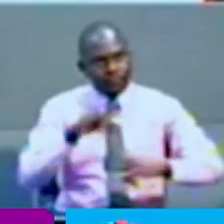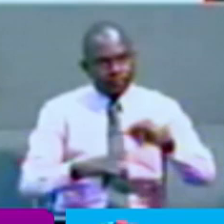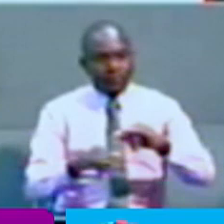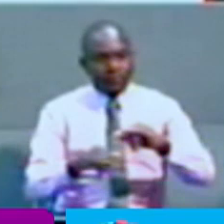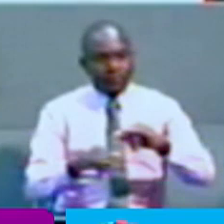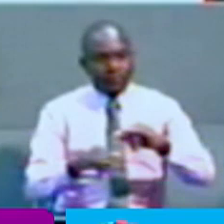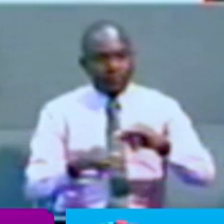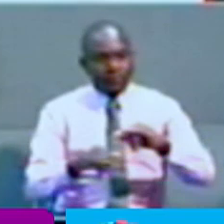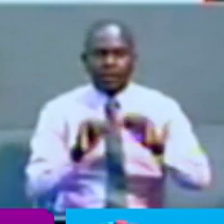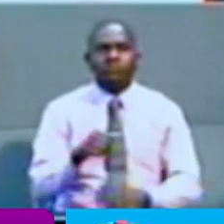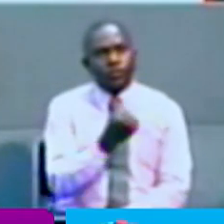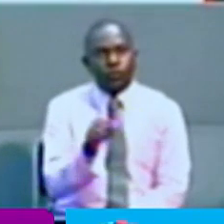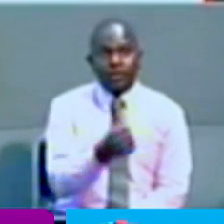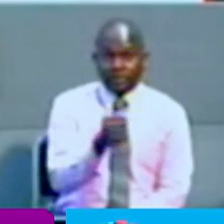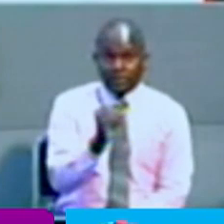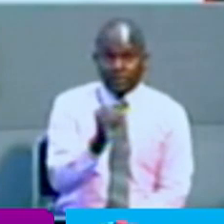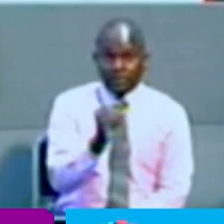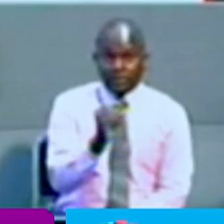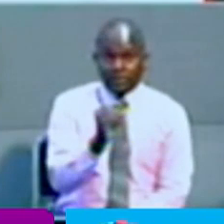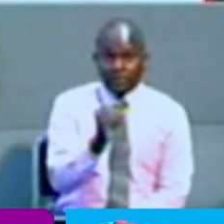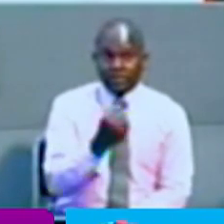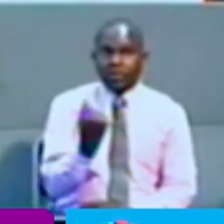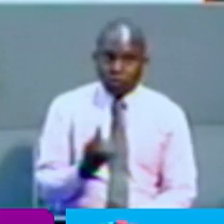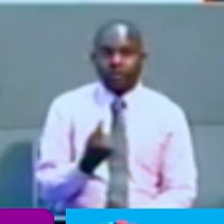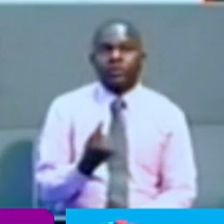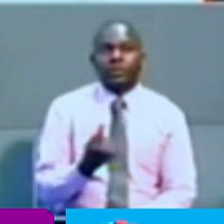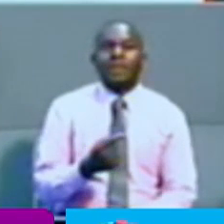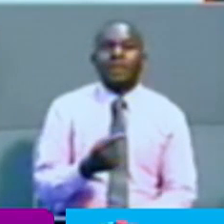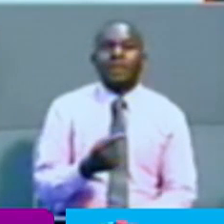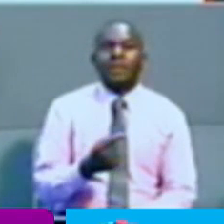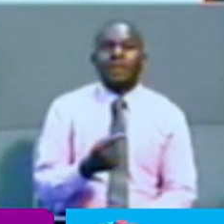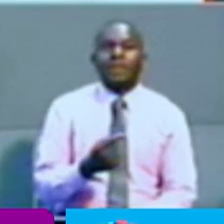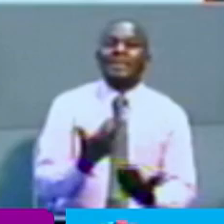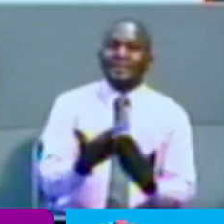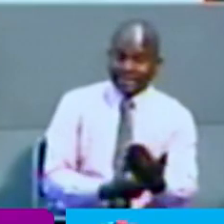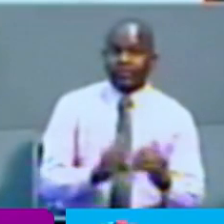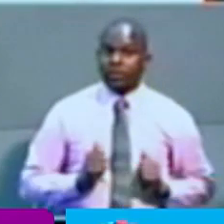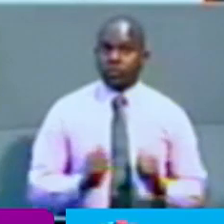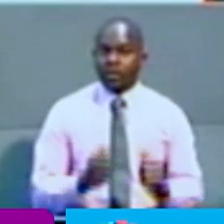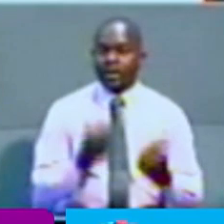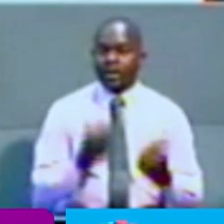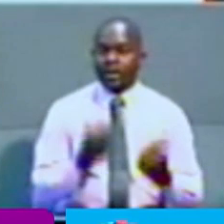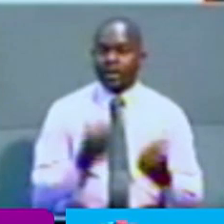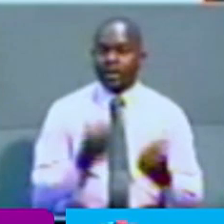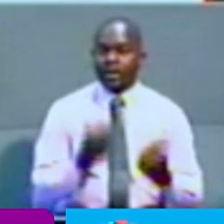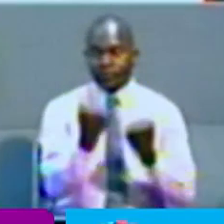And they can move. But they will only be moved by registered tourist vehicles,